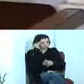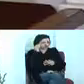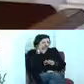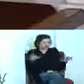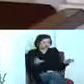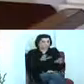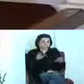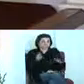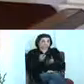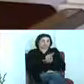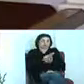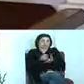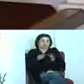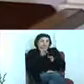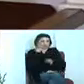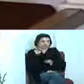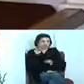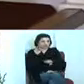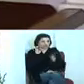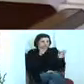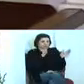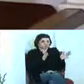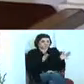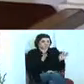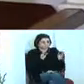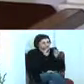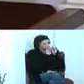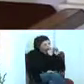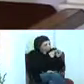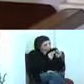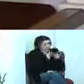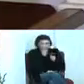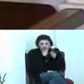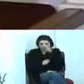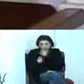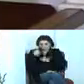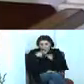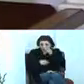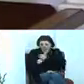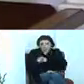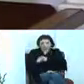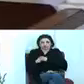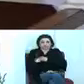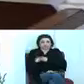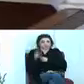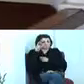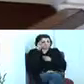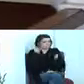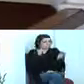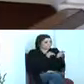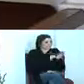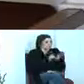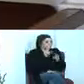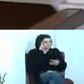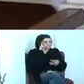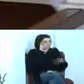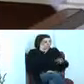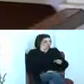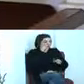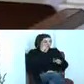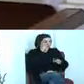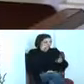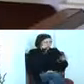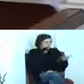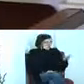Spirit, repairing, replacing, rethinking thoughts and beliefs that restrict us